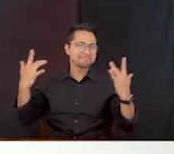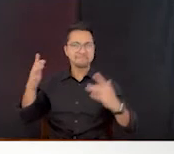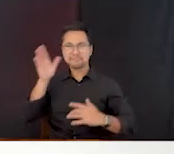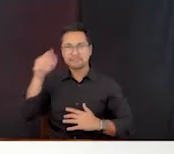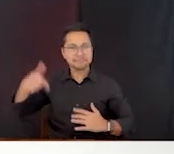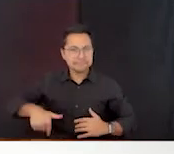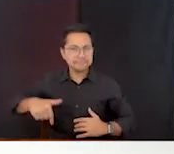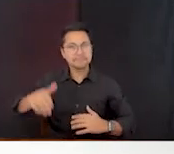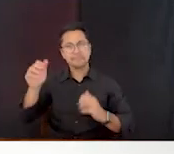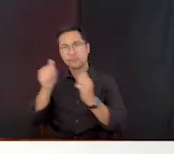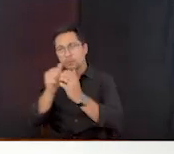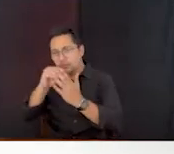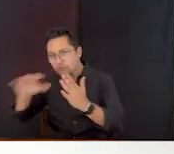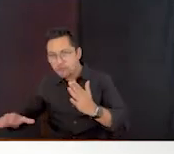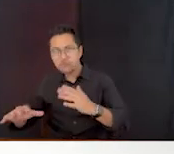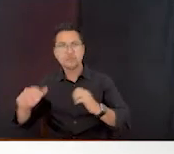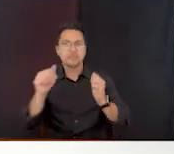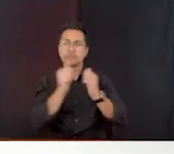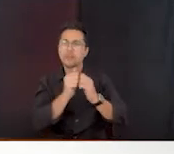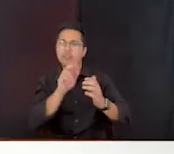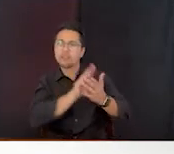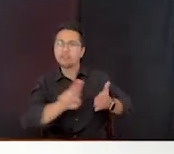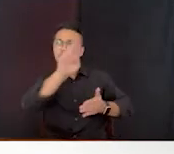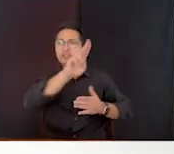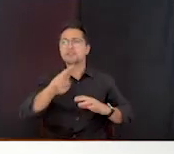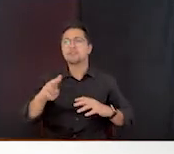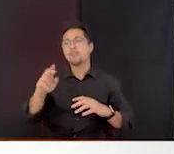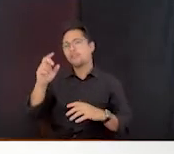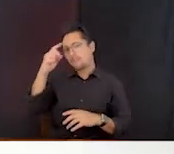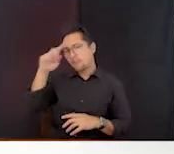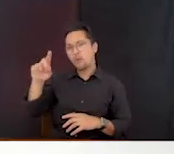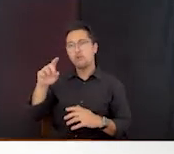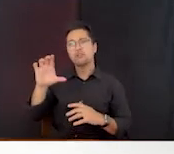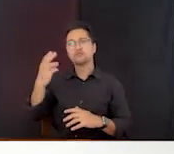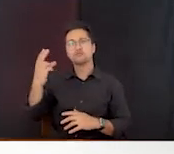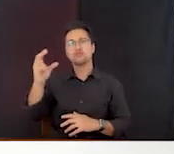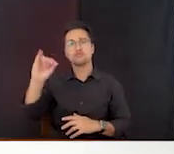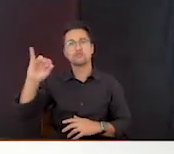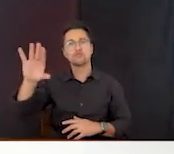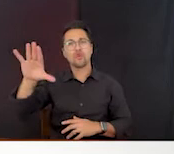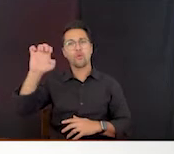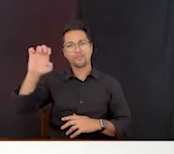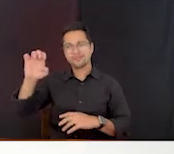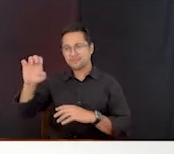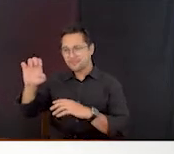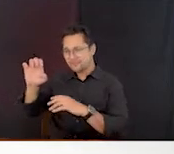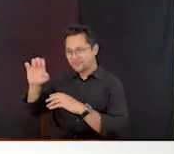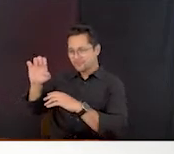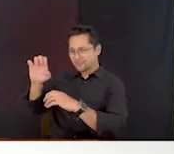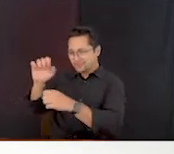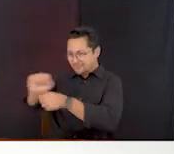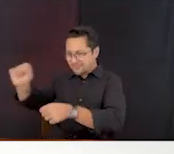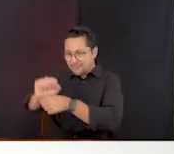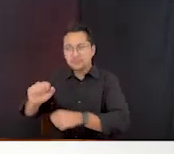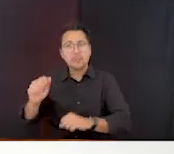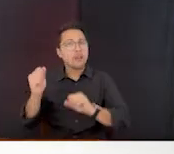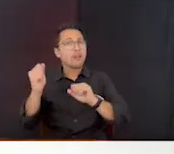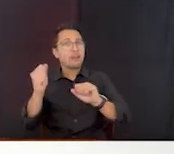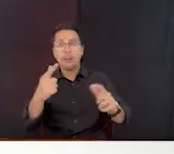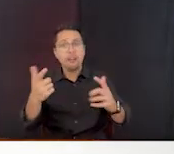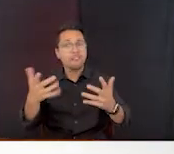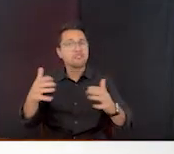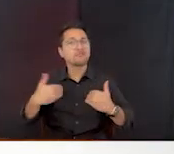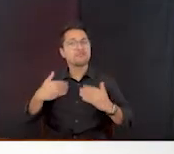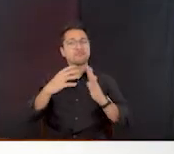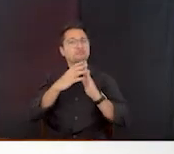Going to College in COVID 2019. I am J.R. Harding, and I'm